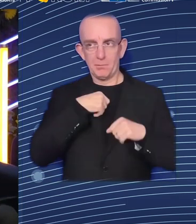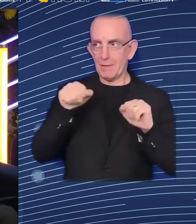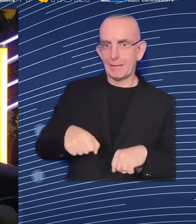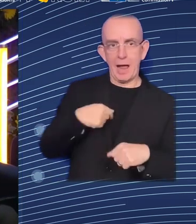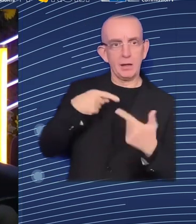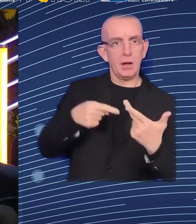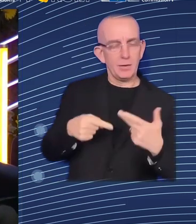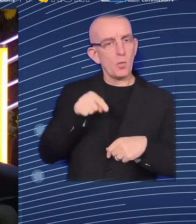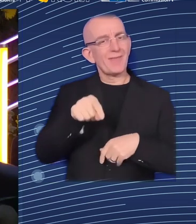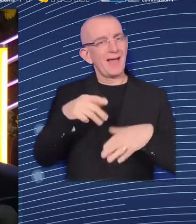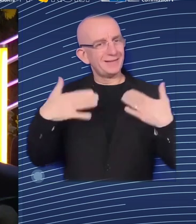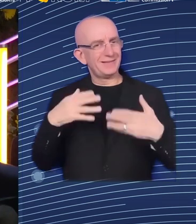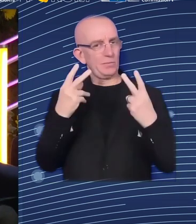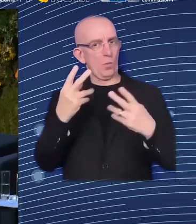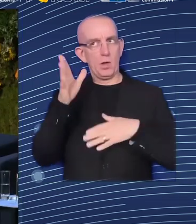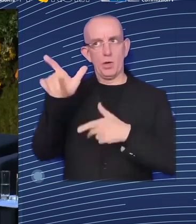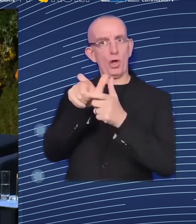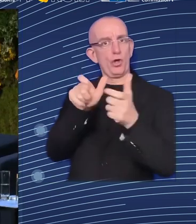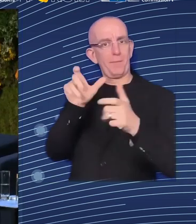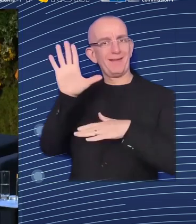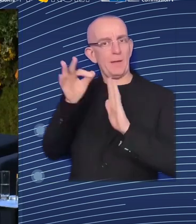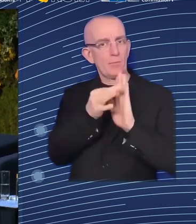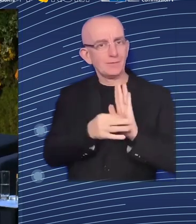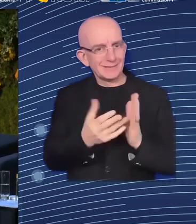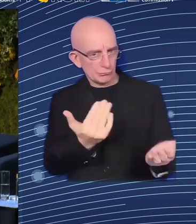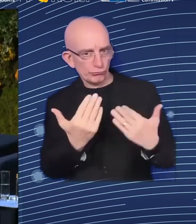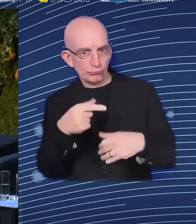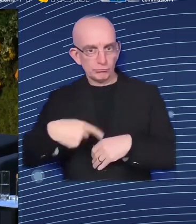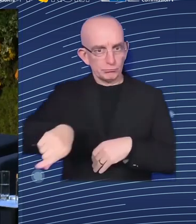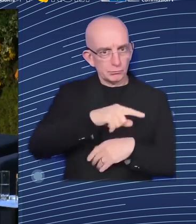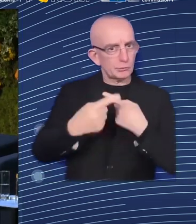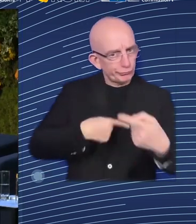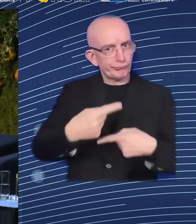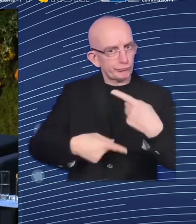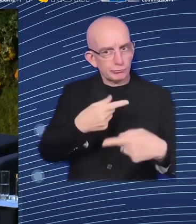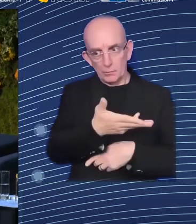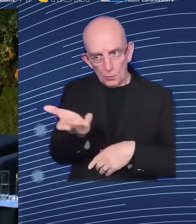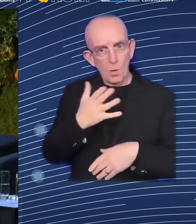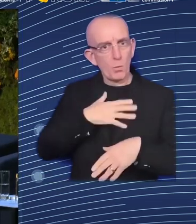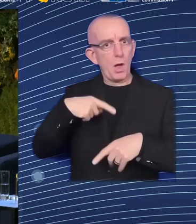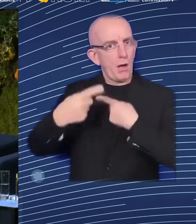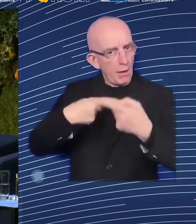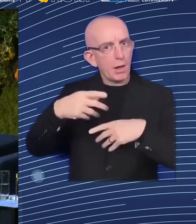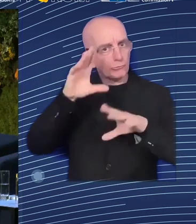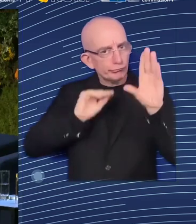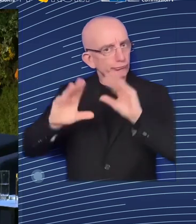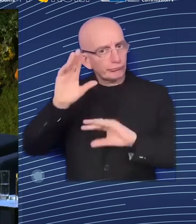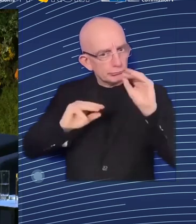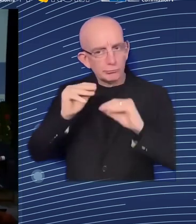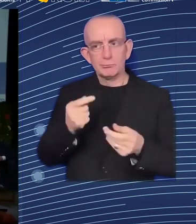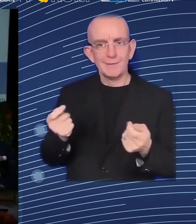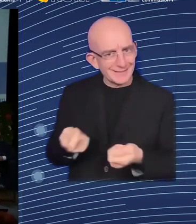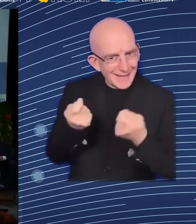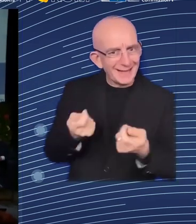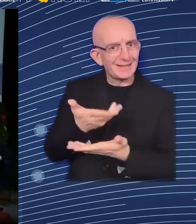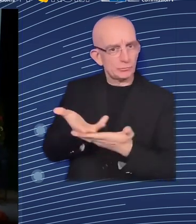acquiring of new skills. Thank you. Yes, we have another question here. Just a second, sorry. We